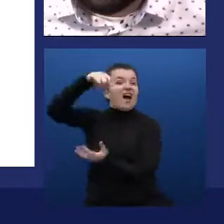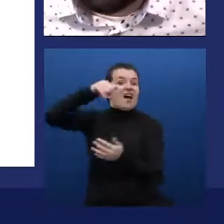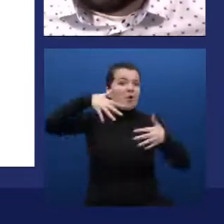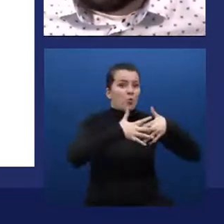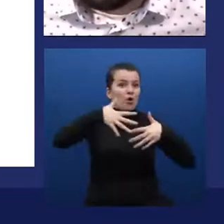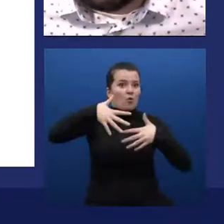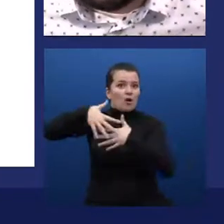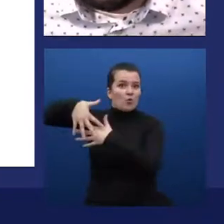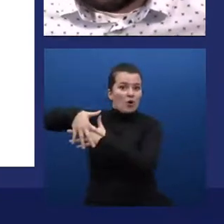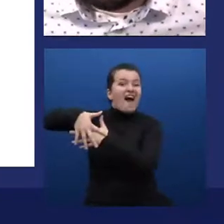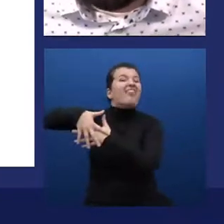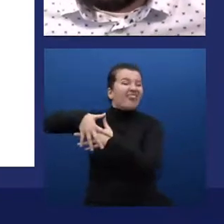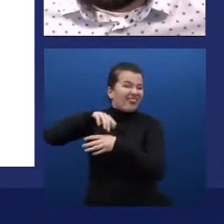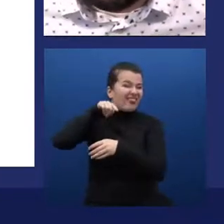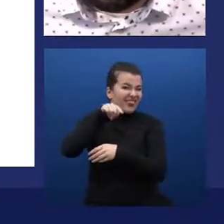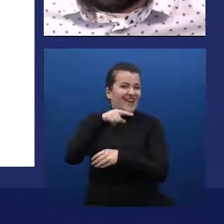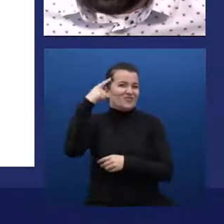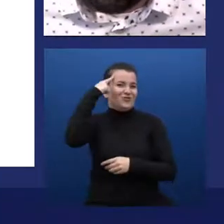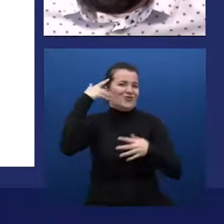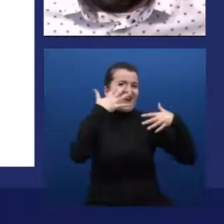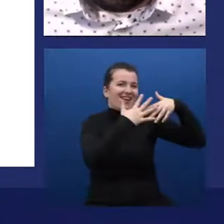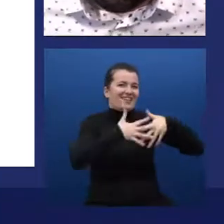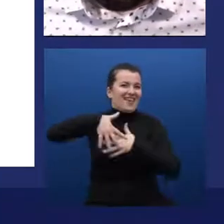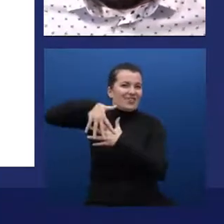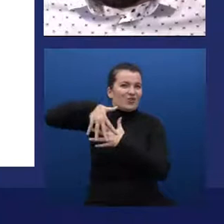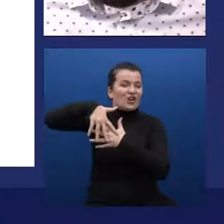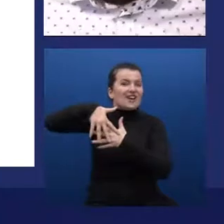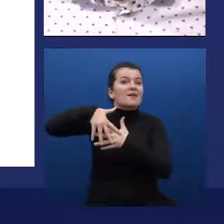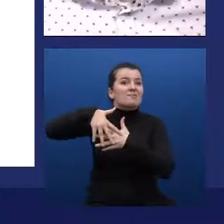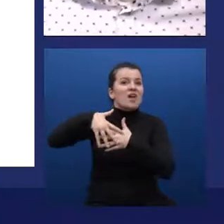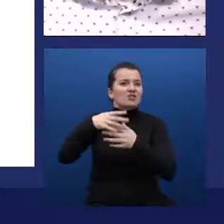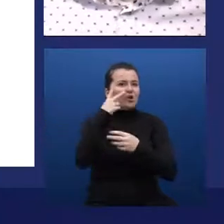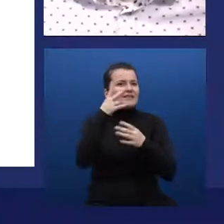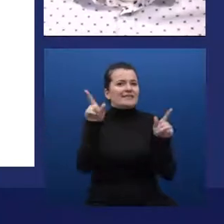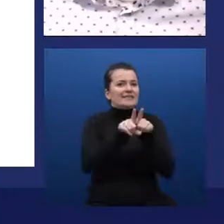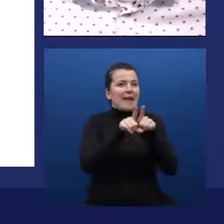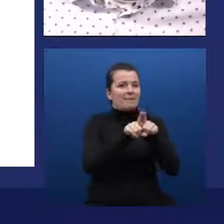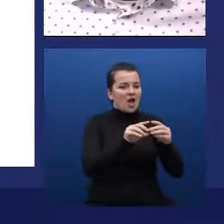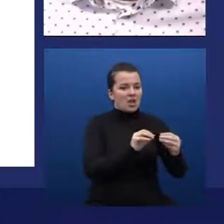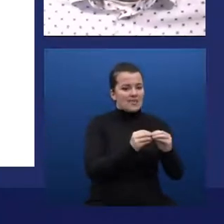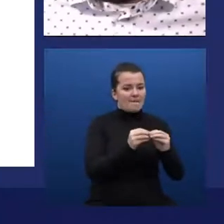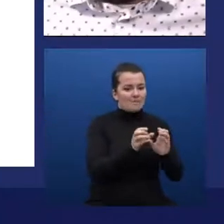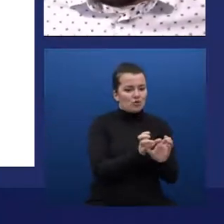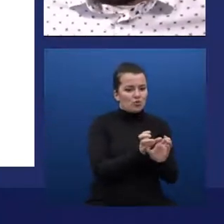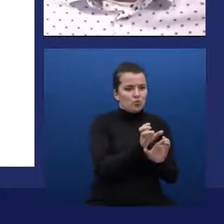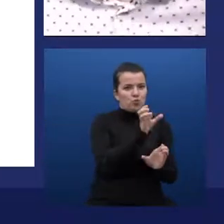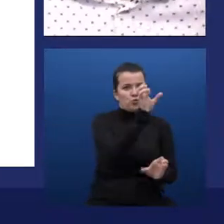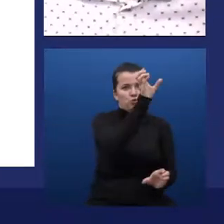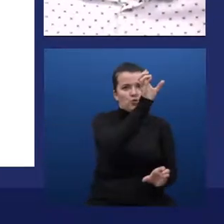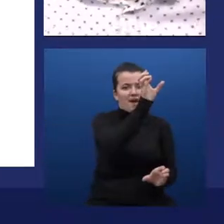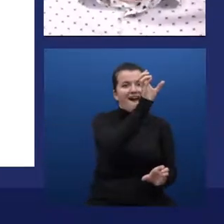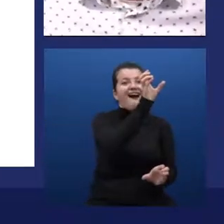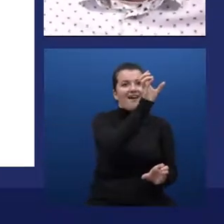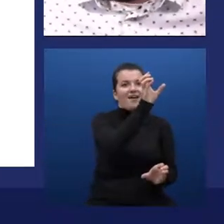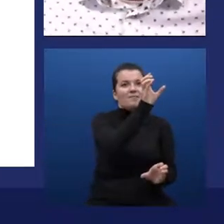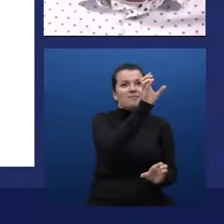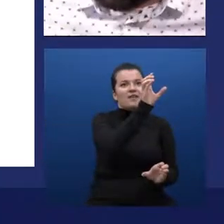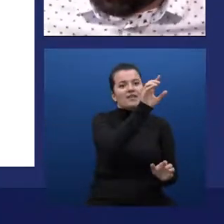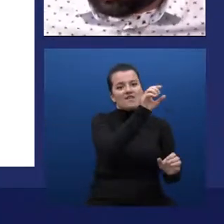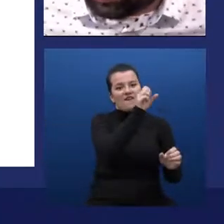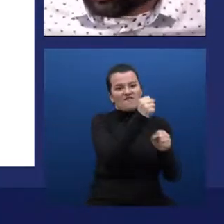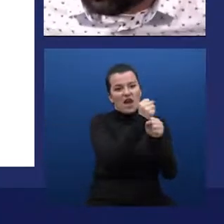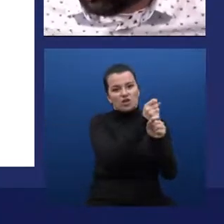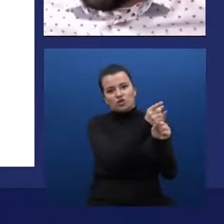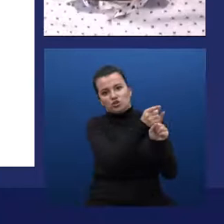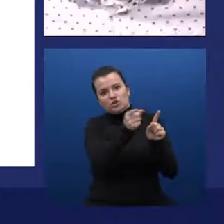This neural network looks like it takes a picture of a number, and then it multiplies it, right? And then it runs the function over it, and then